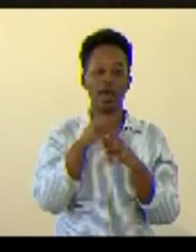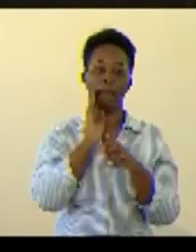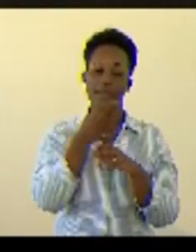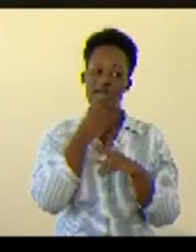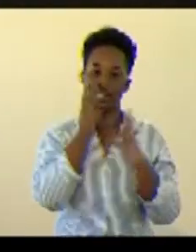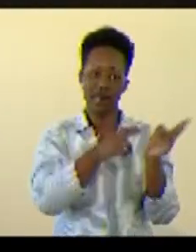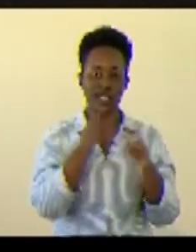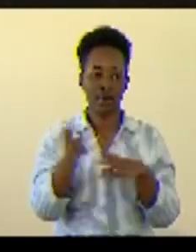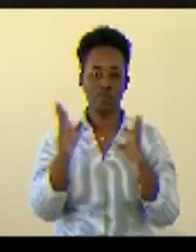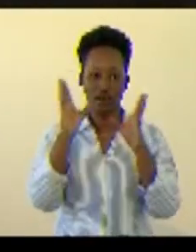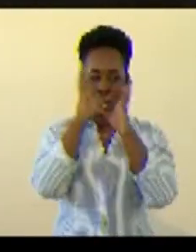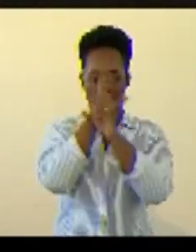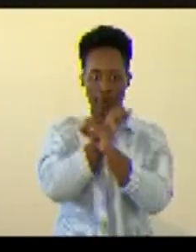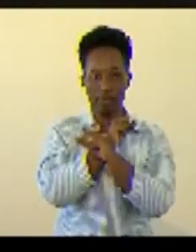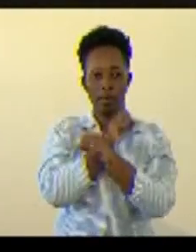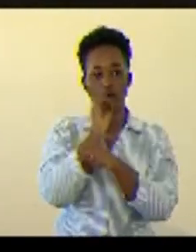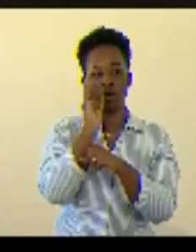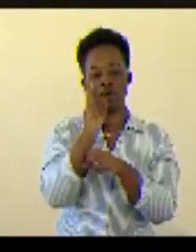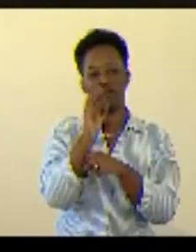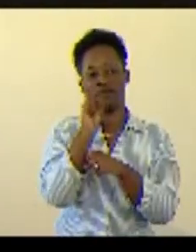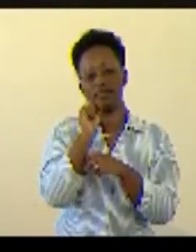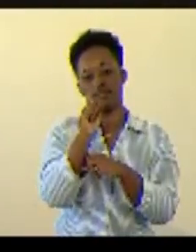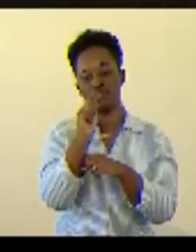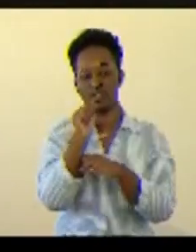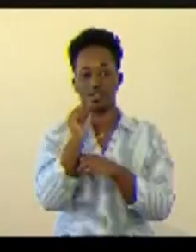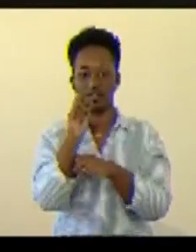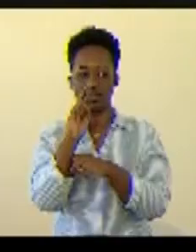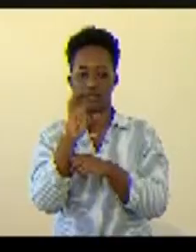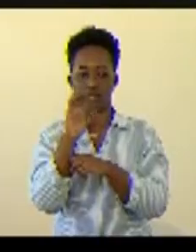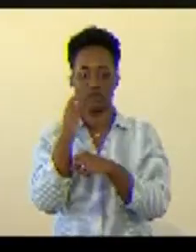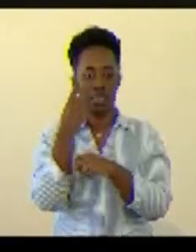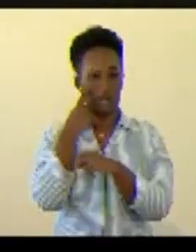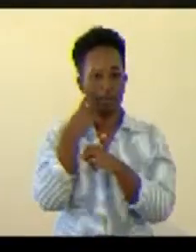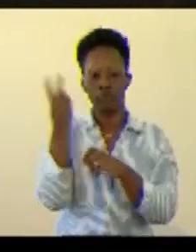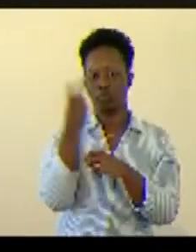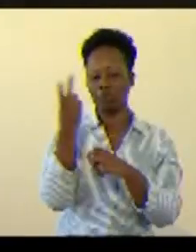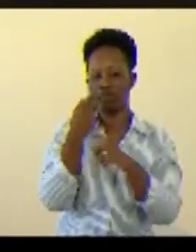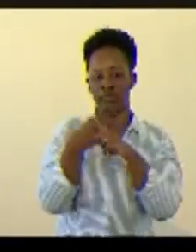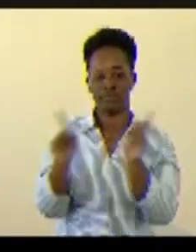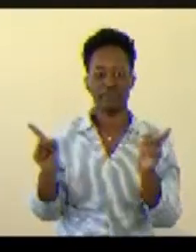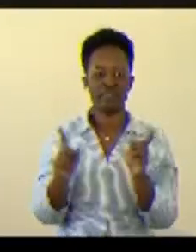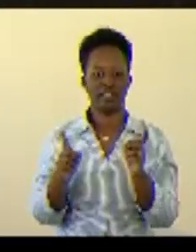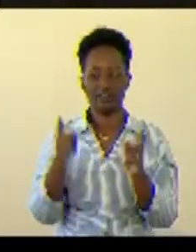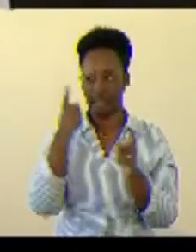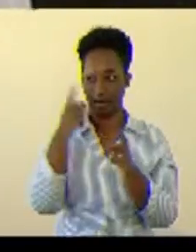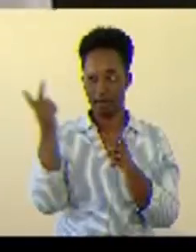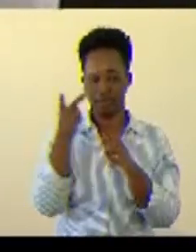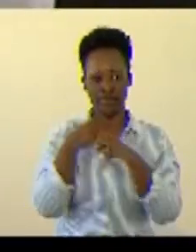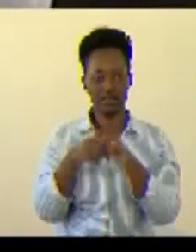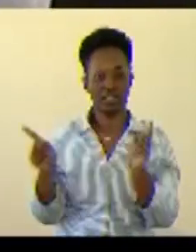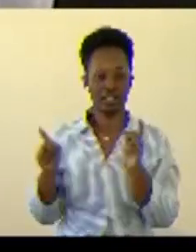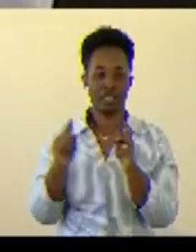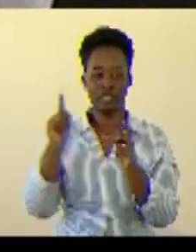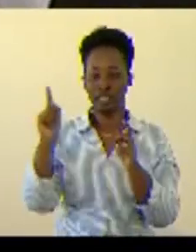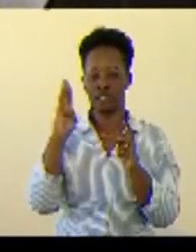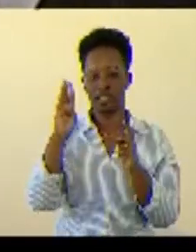is absence of starch. So you can compare the two. Compare the two. This is, the